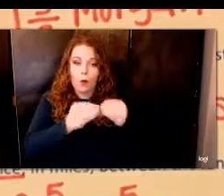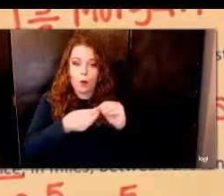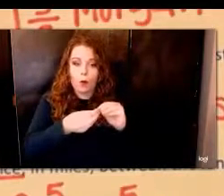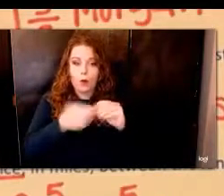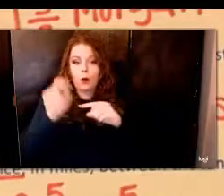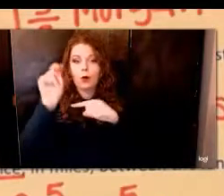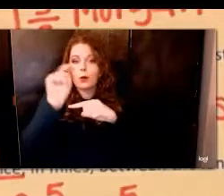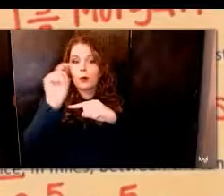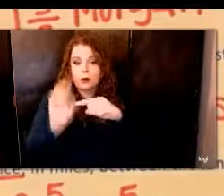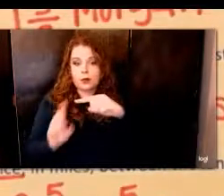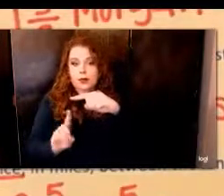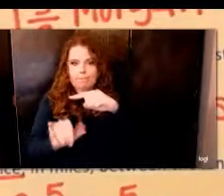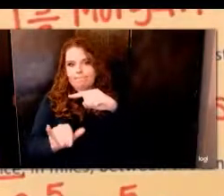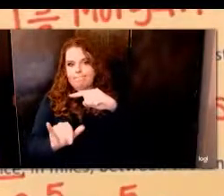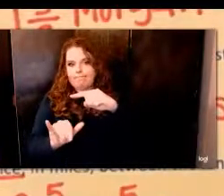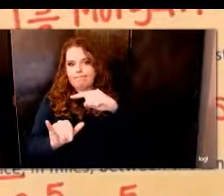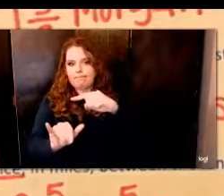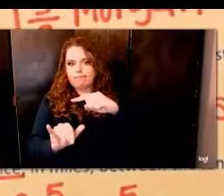not multiplying the denominator.